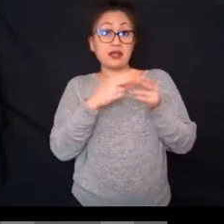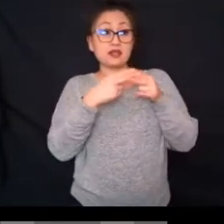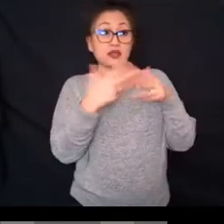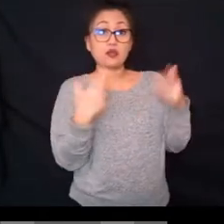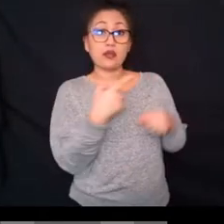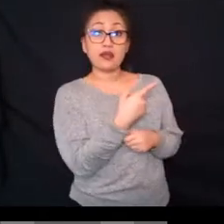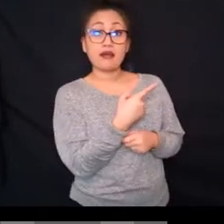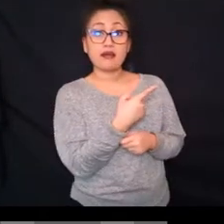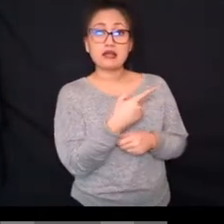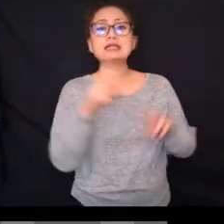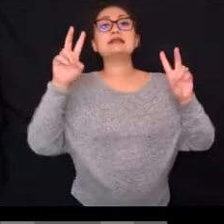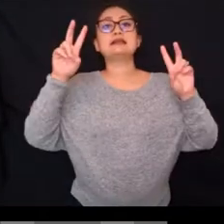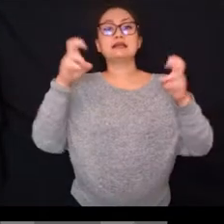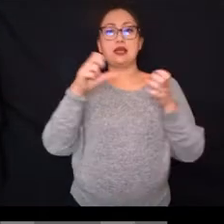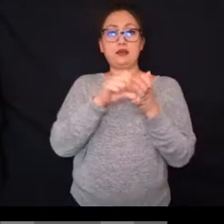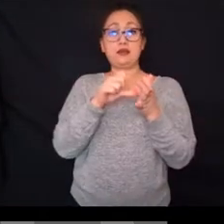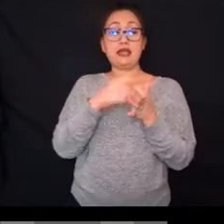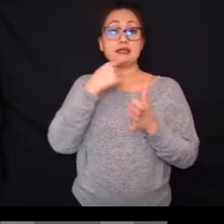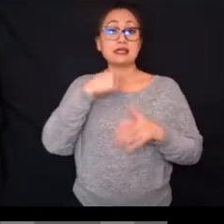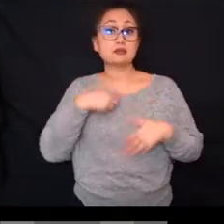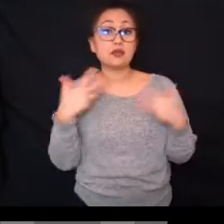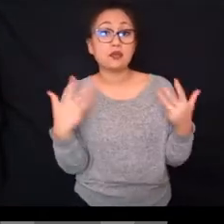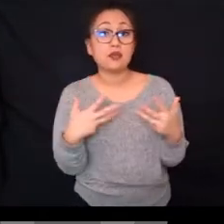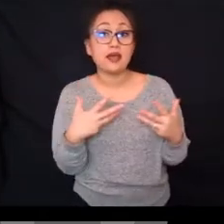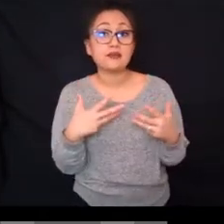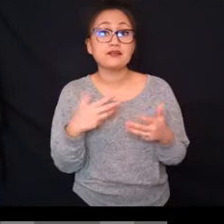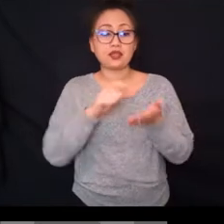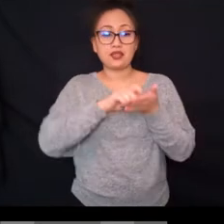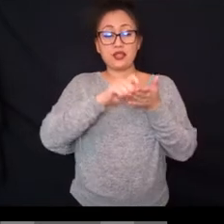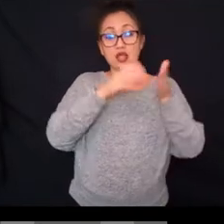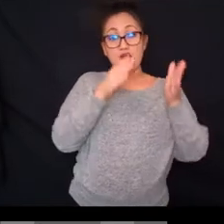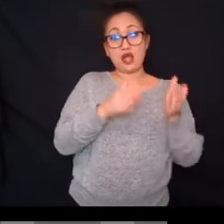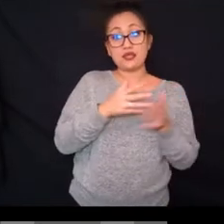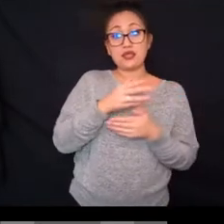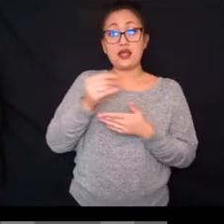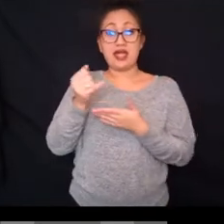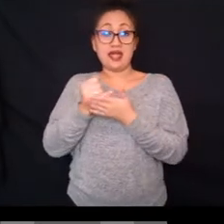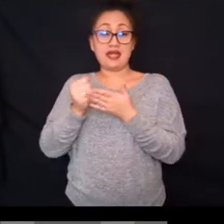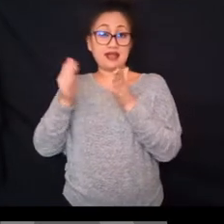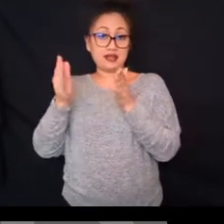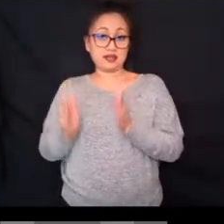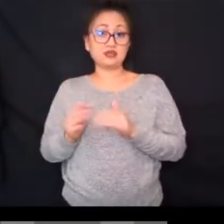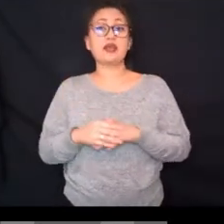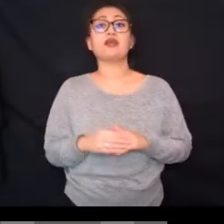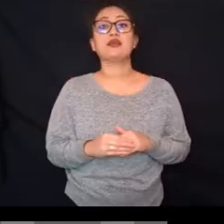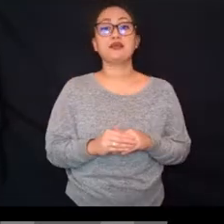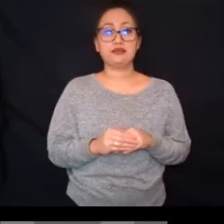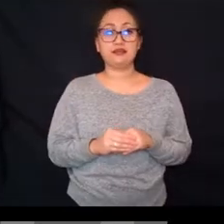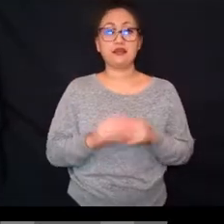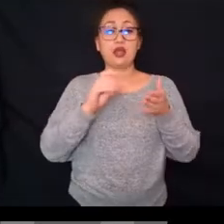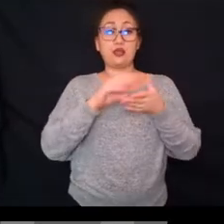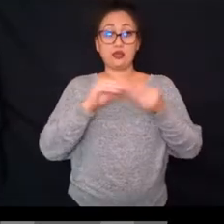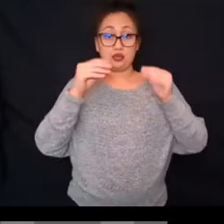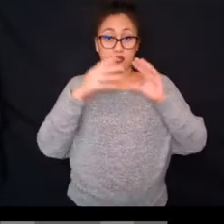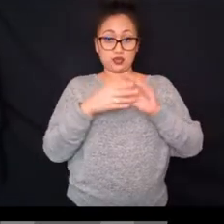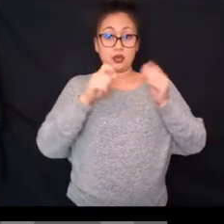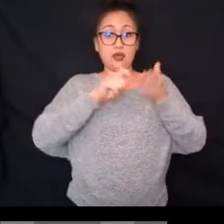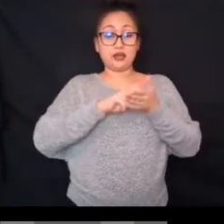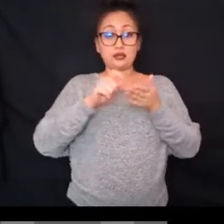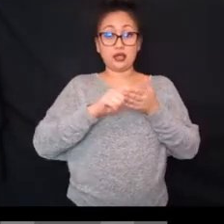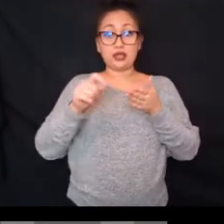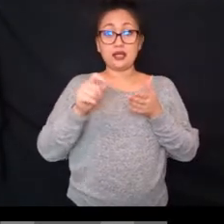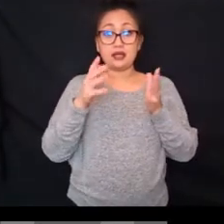Title page. It tells me the author and the illustrator. This story was written by Lauren Thompson.